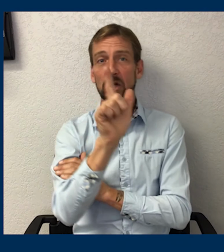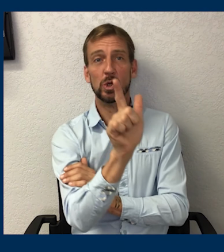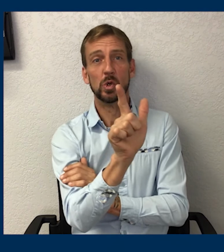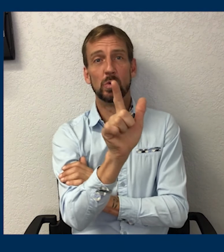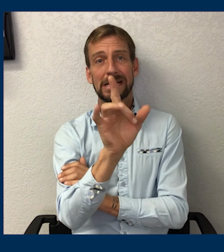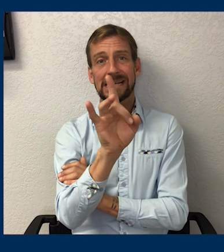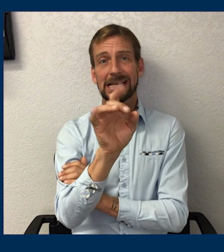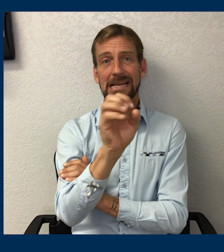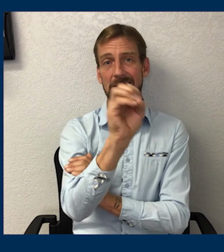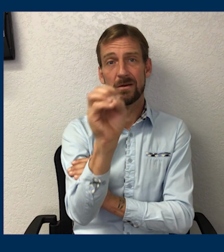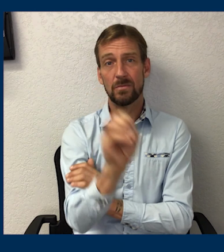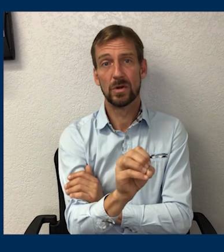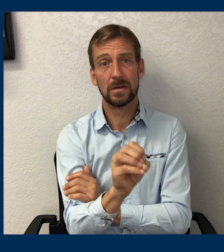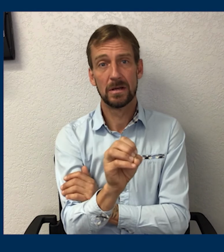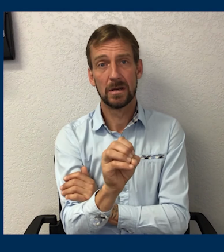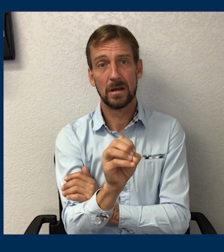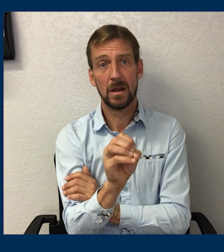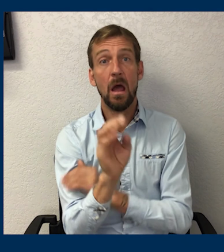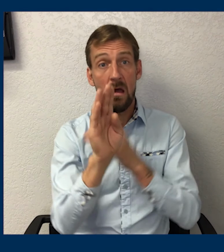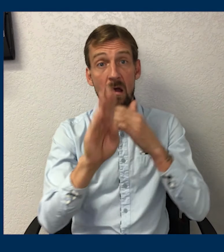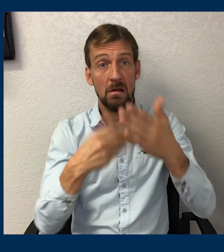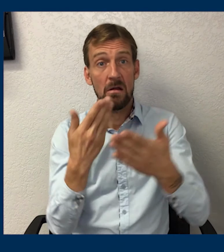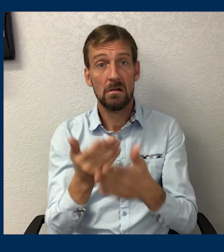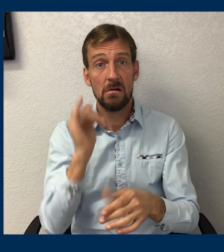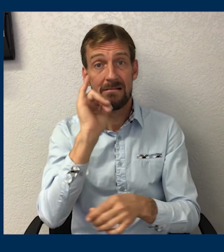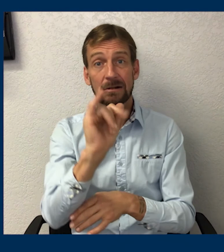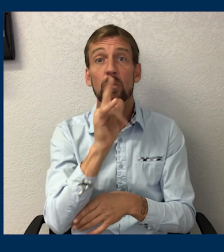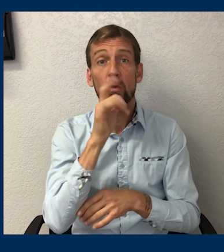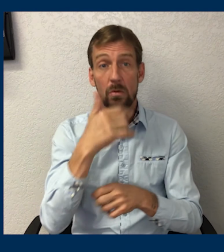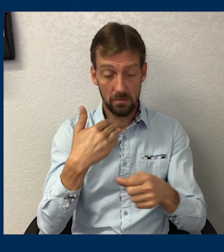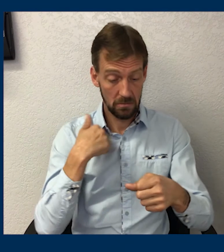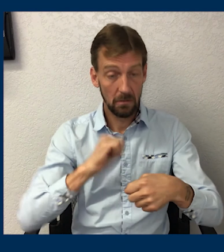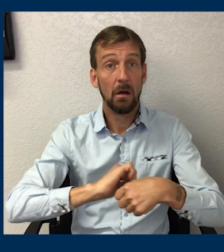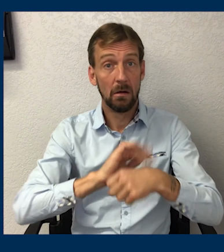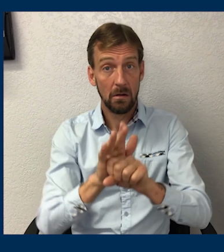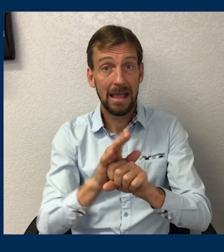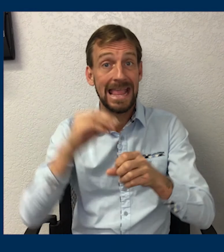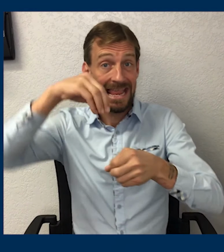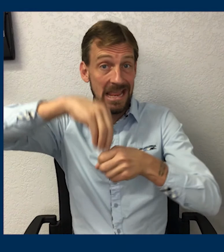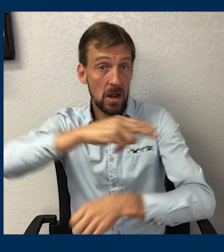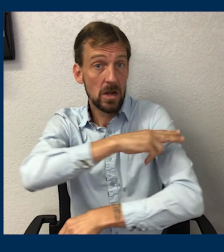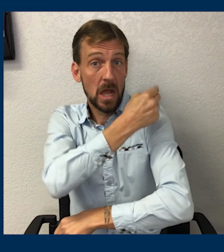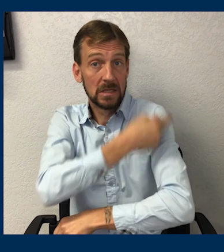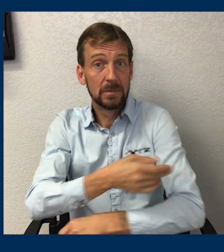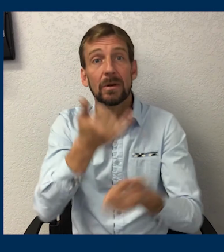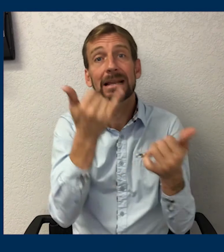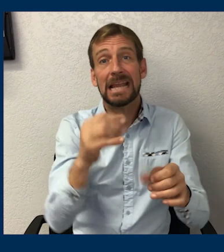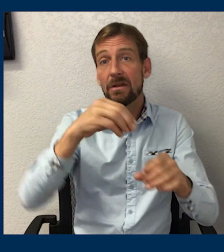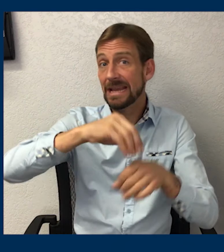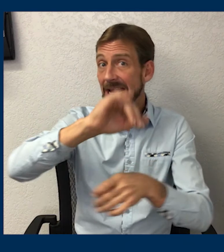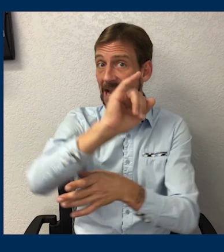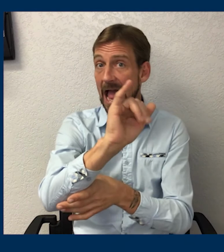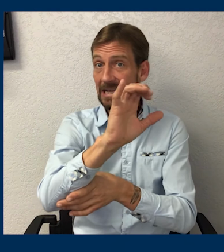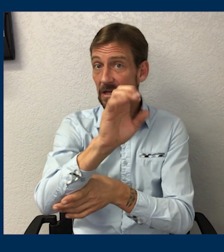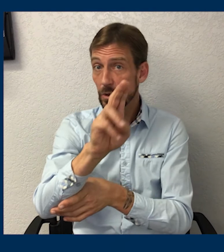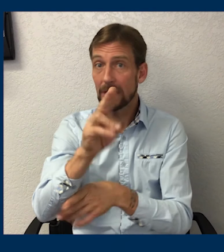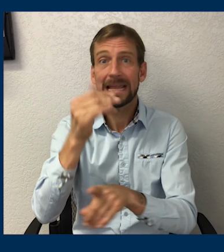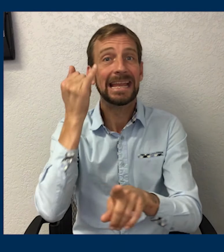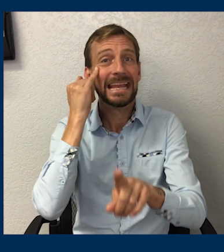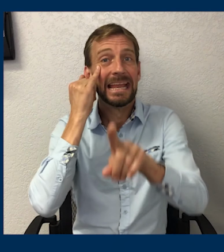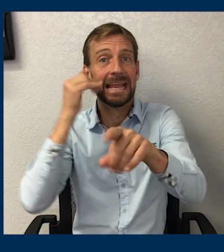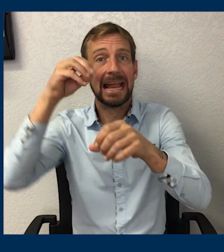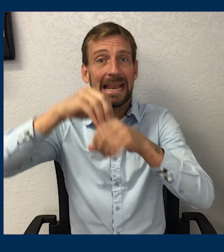the patient, or 28% of all those COVID patients that are in hospitals right now are in the ICU. And generally, if you're in the ICU,